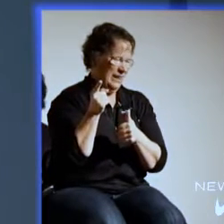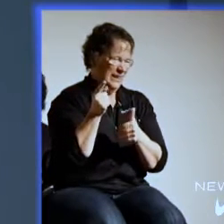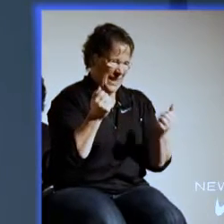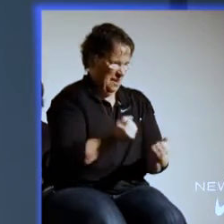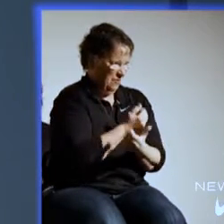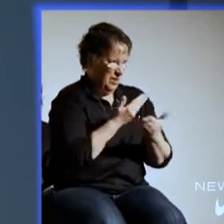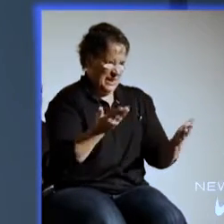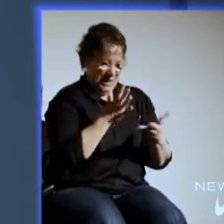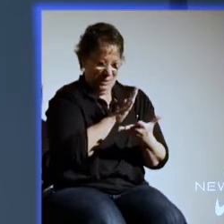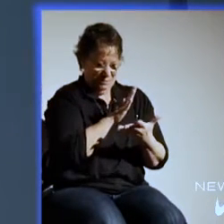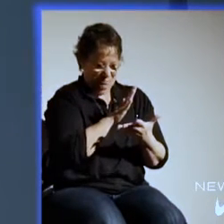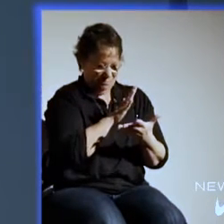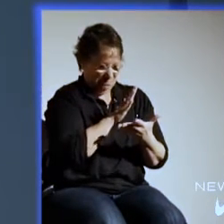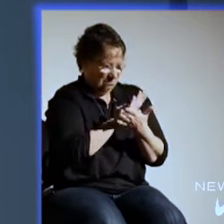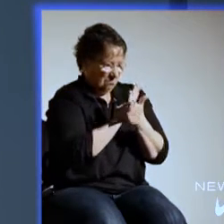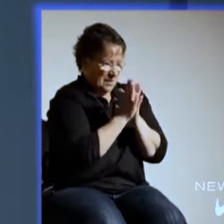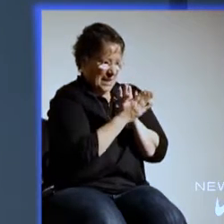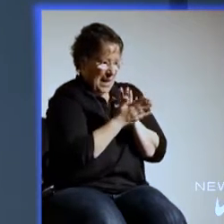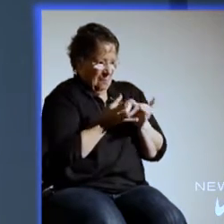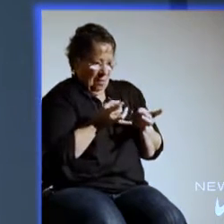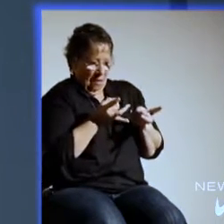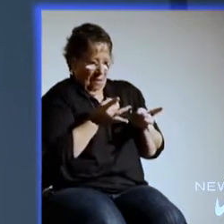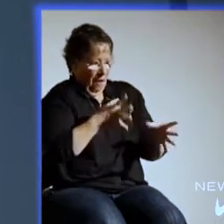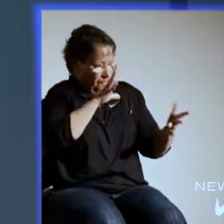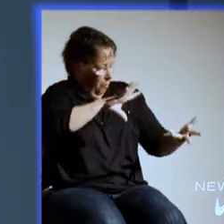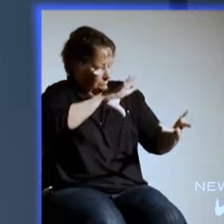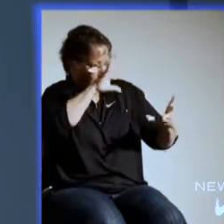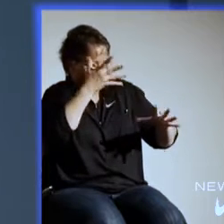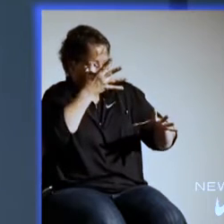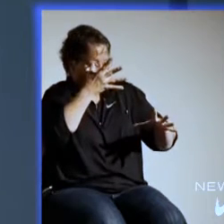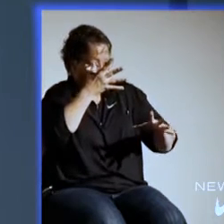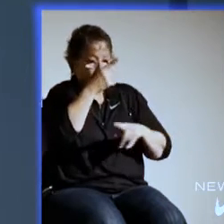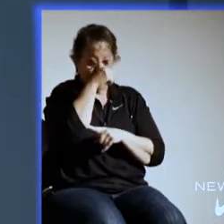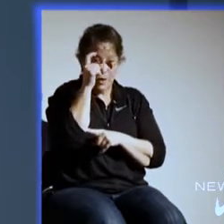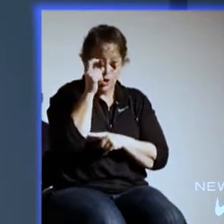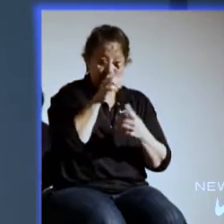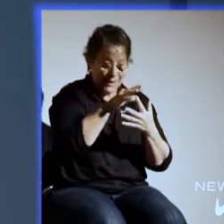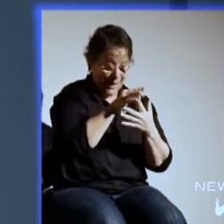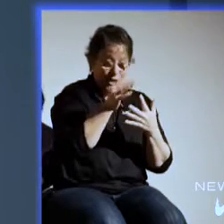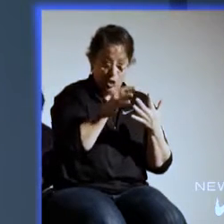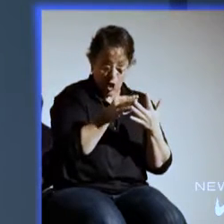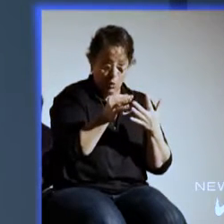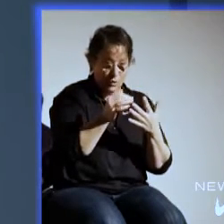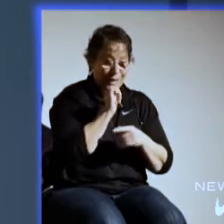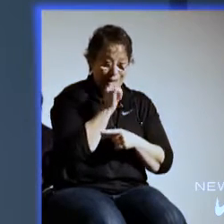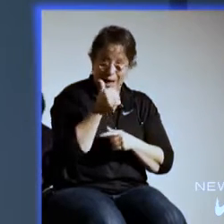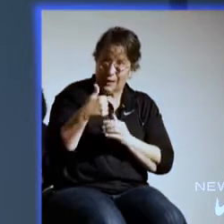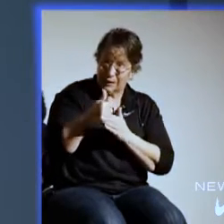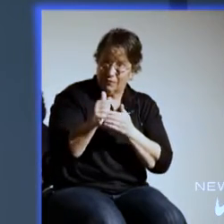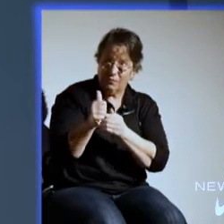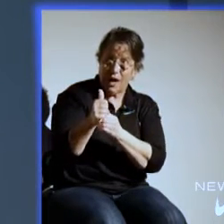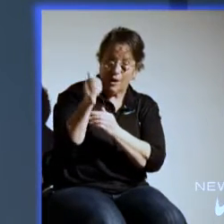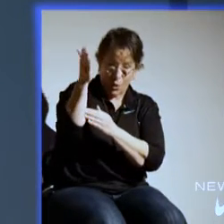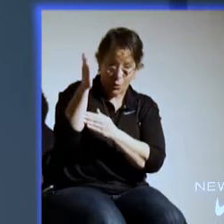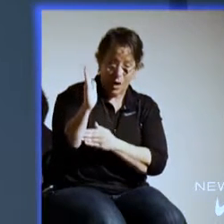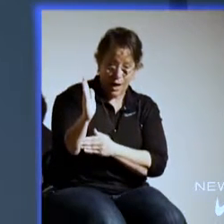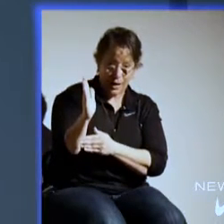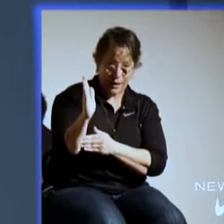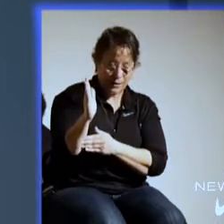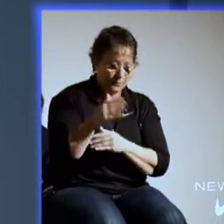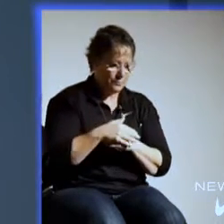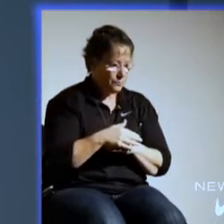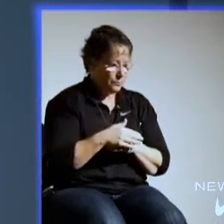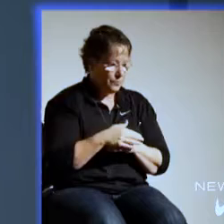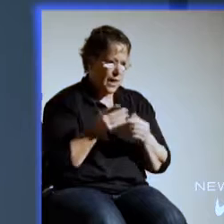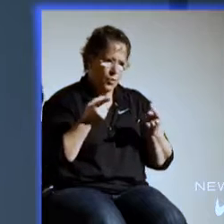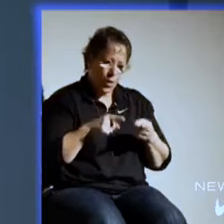chaotic when they chose not to follow the living God. The good news is that the entire